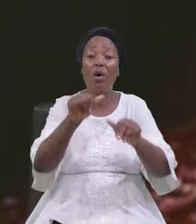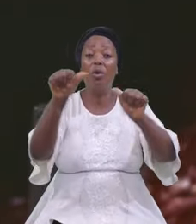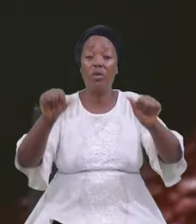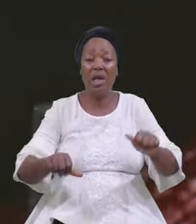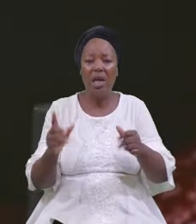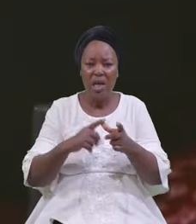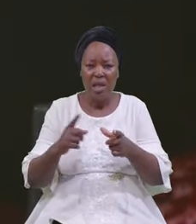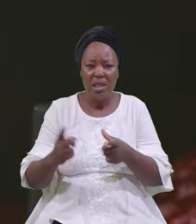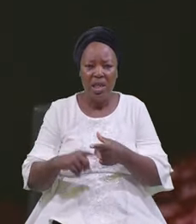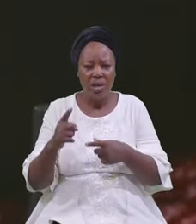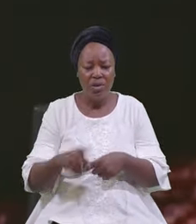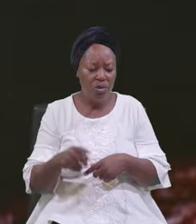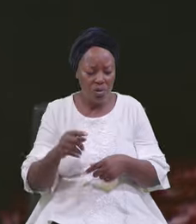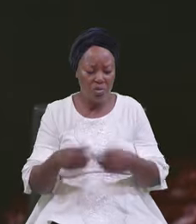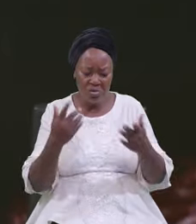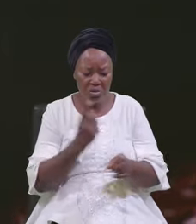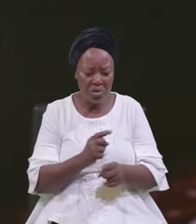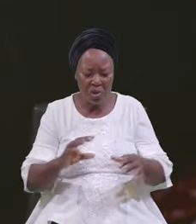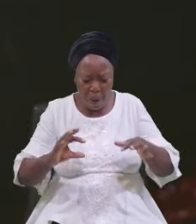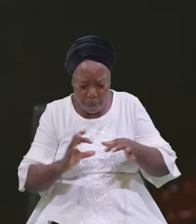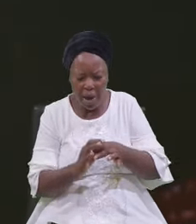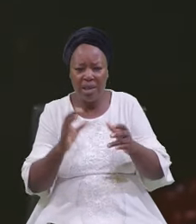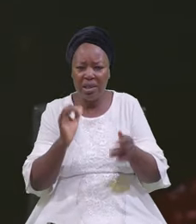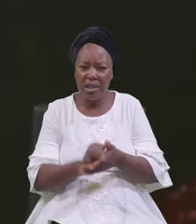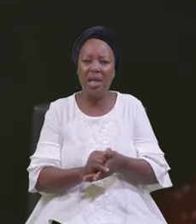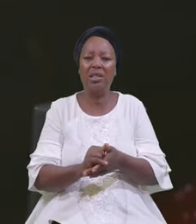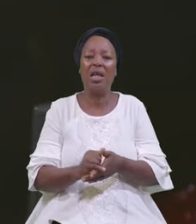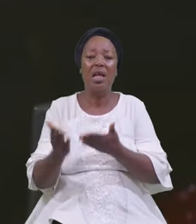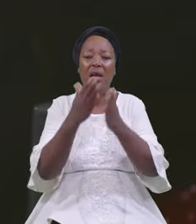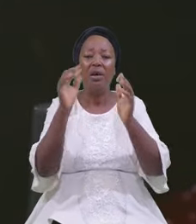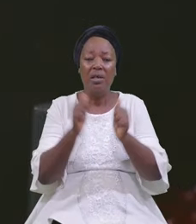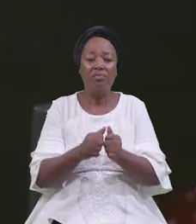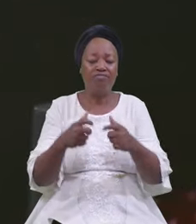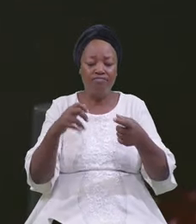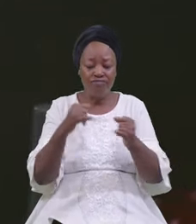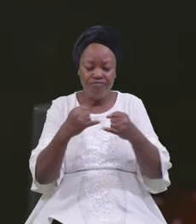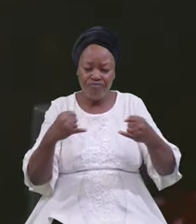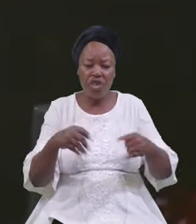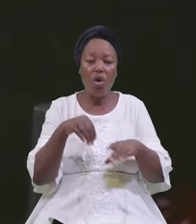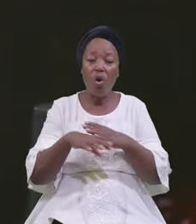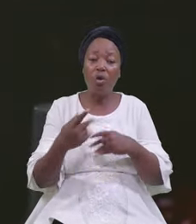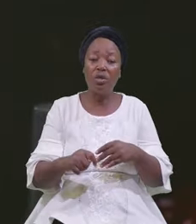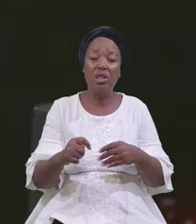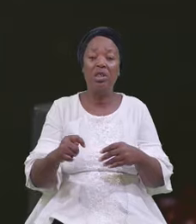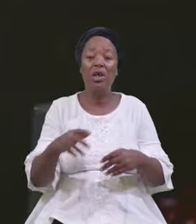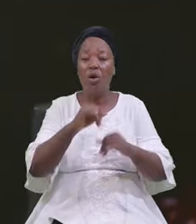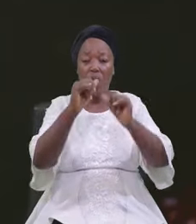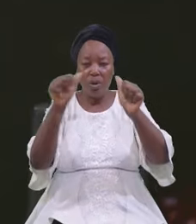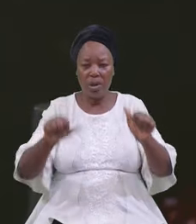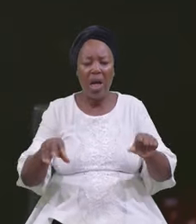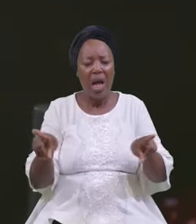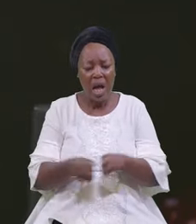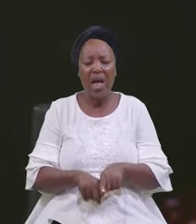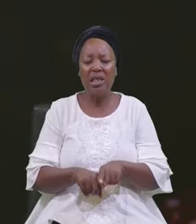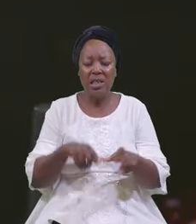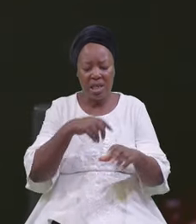and you bind that sacrifice with cord on the horns of the altar, as years roll in